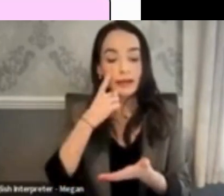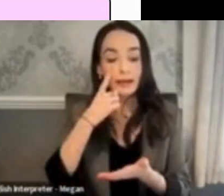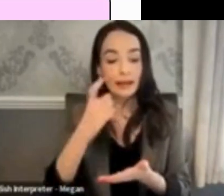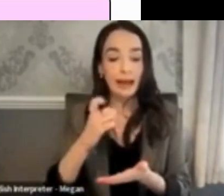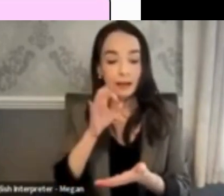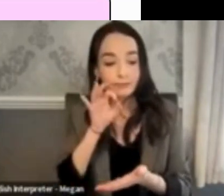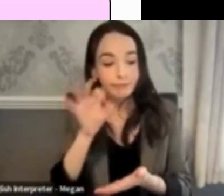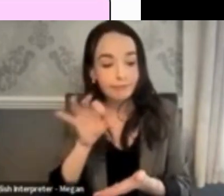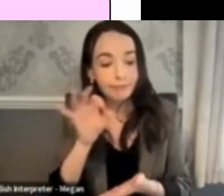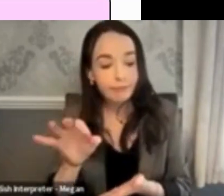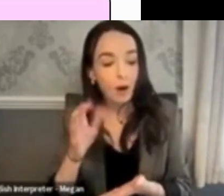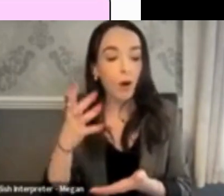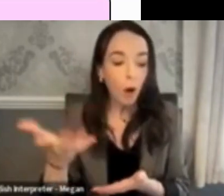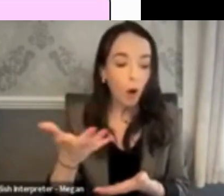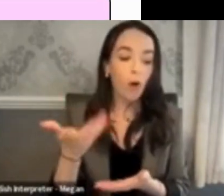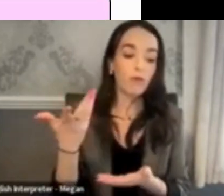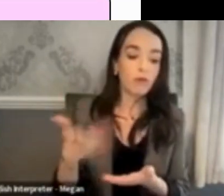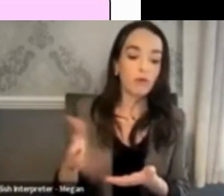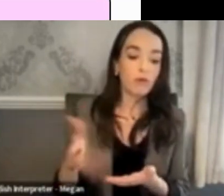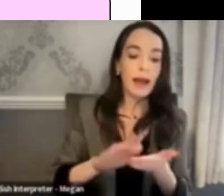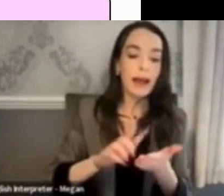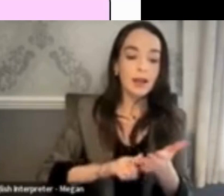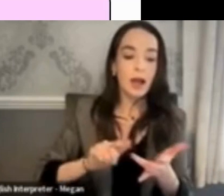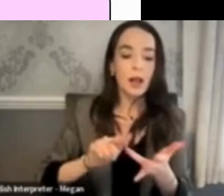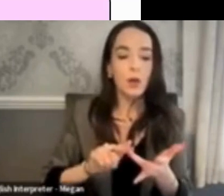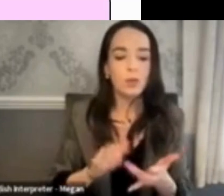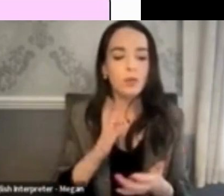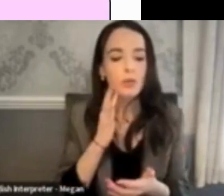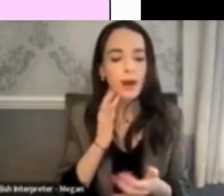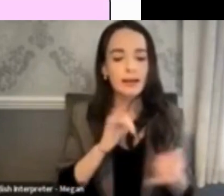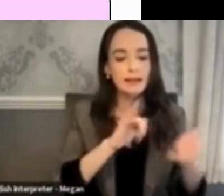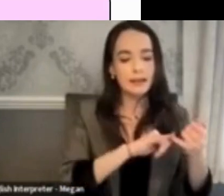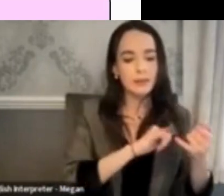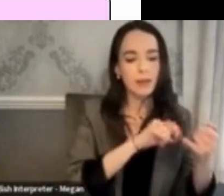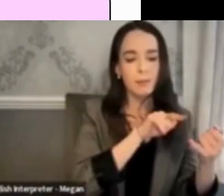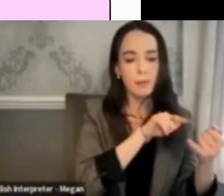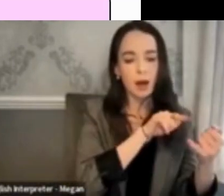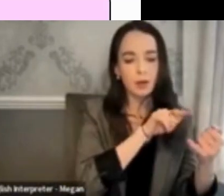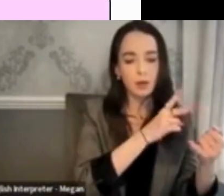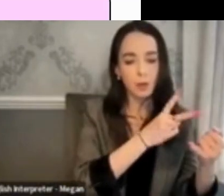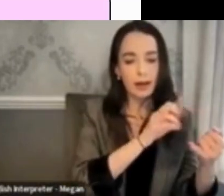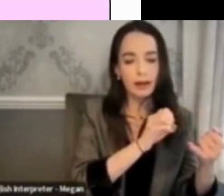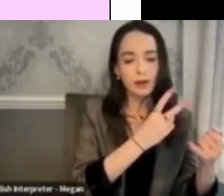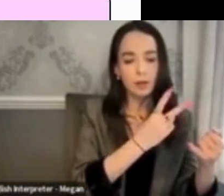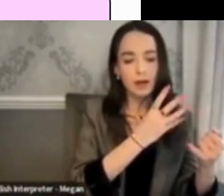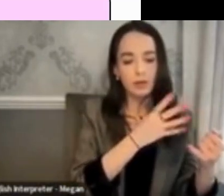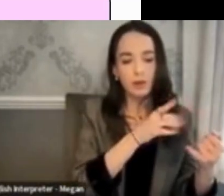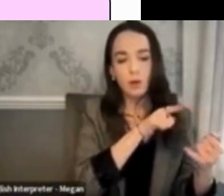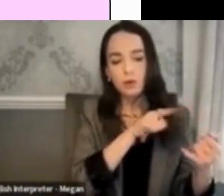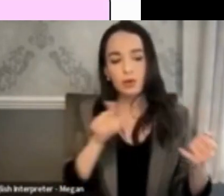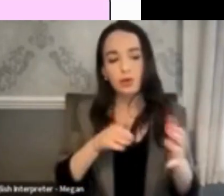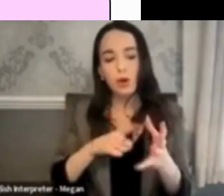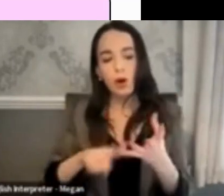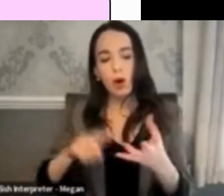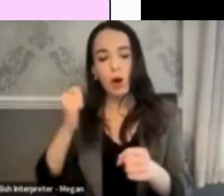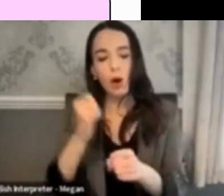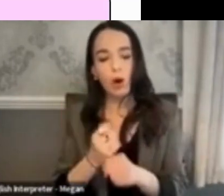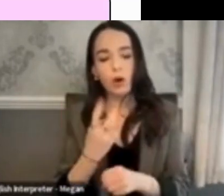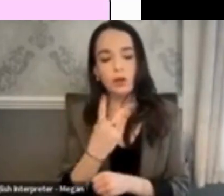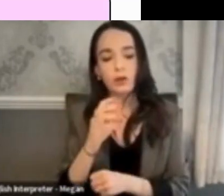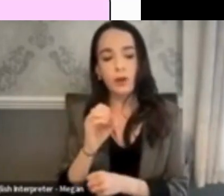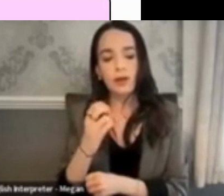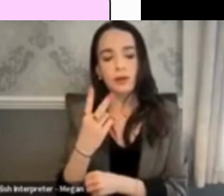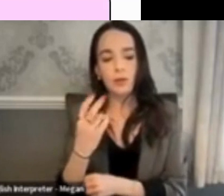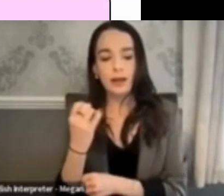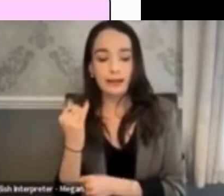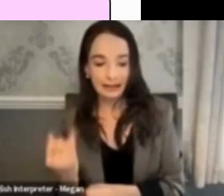September 2024 and August 2026. And just to note here that you can submit your first payment request